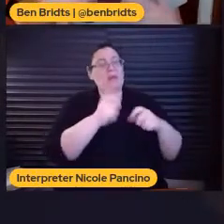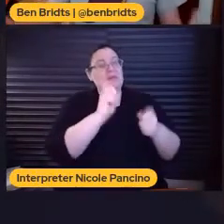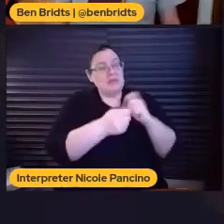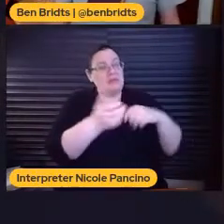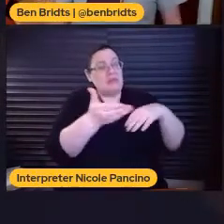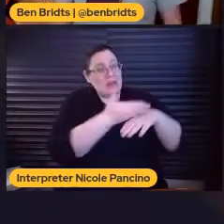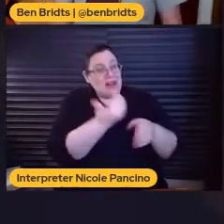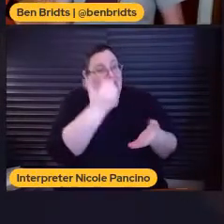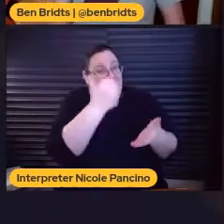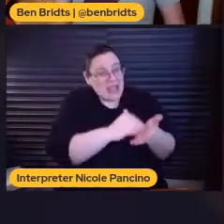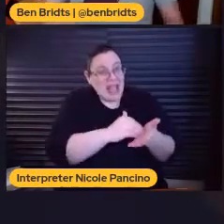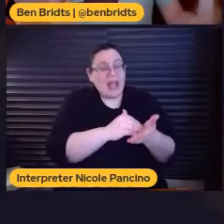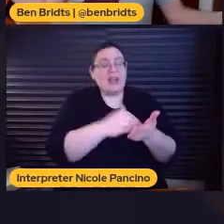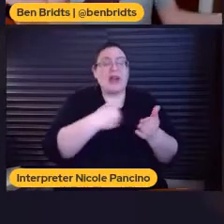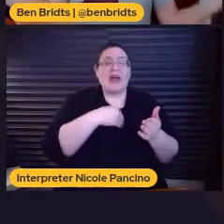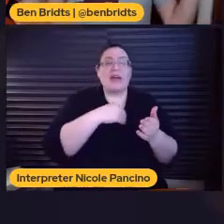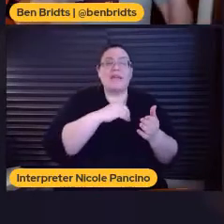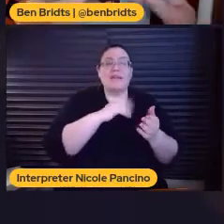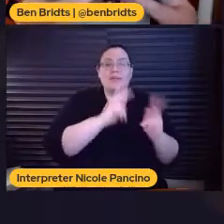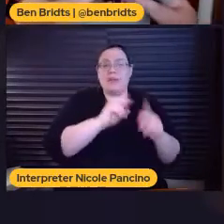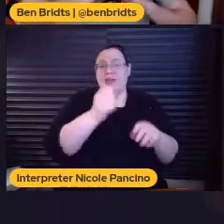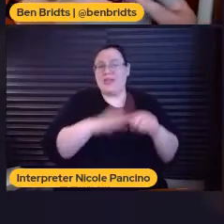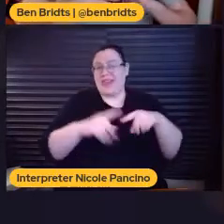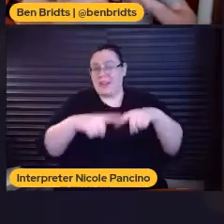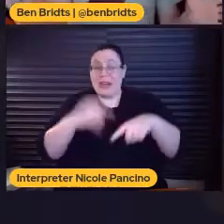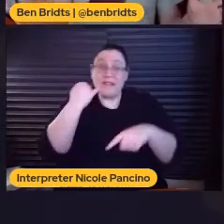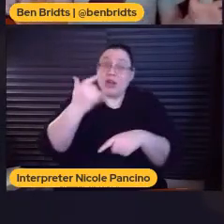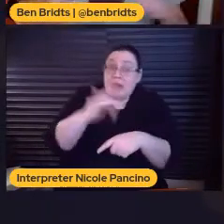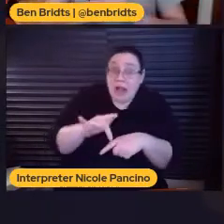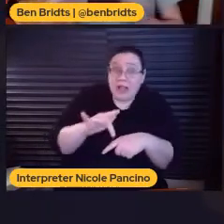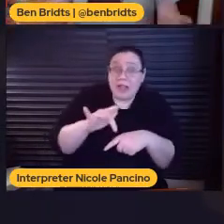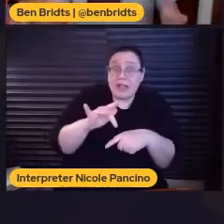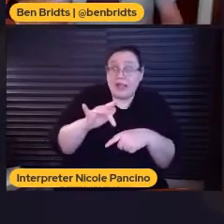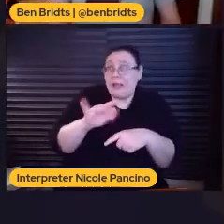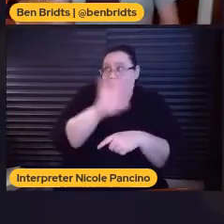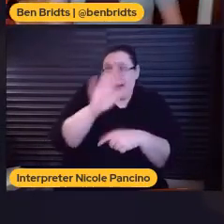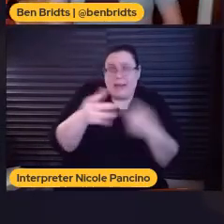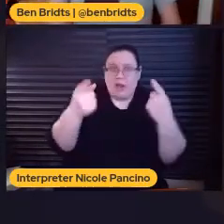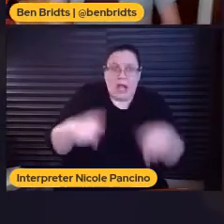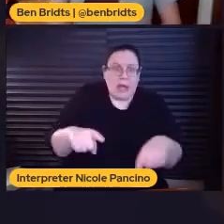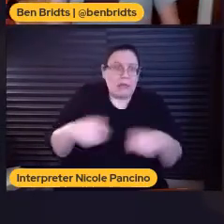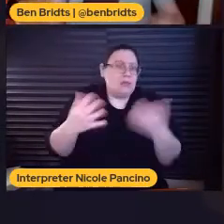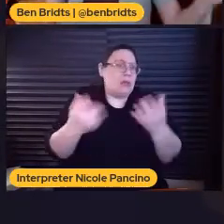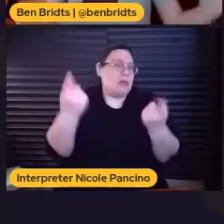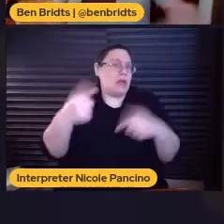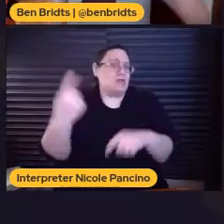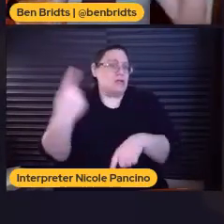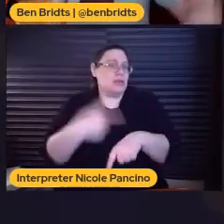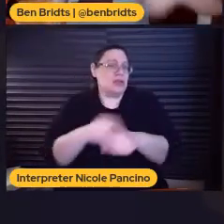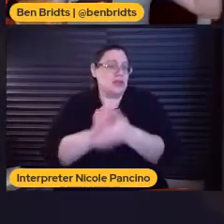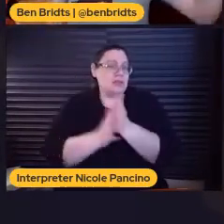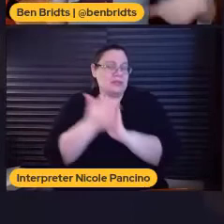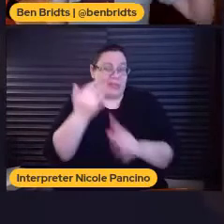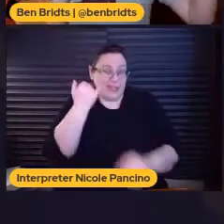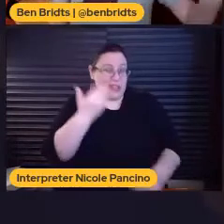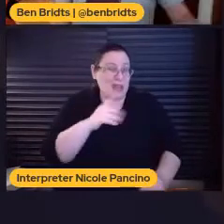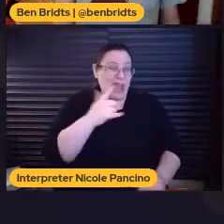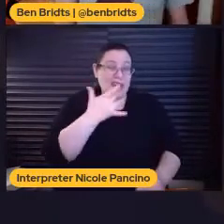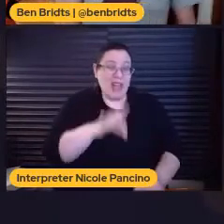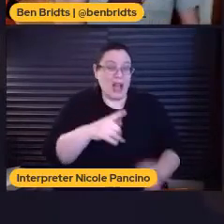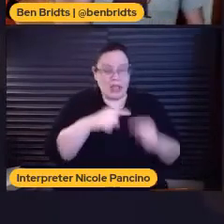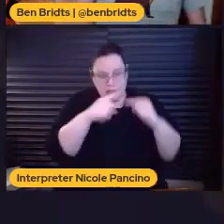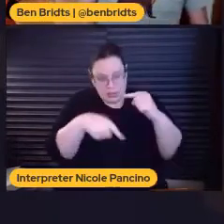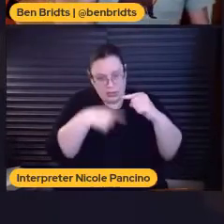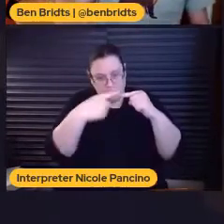update their dependencies. If you're lucky that this happens never or only once, If you're unlucky, you can just keep repeating that